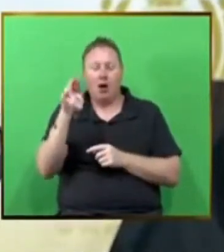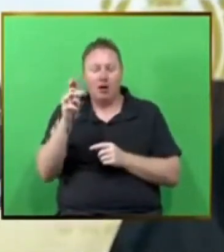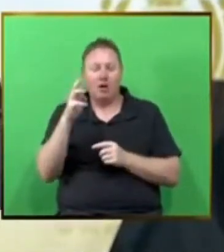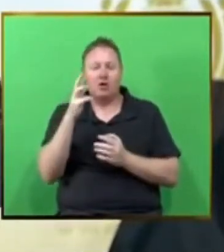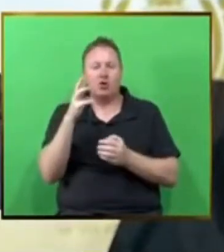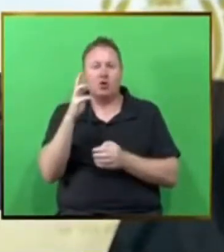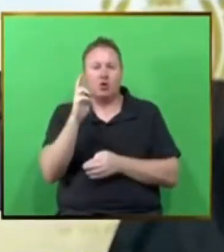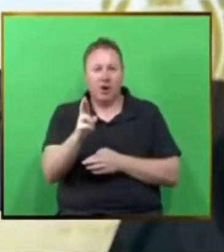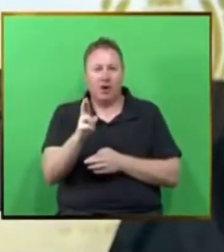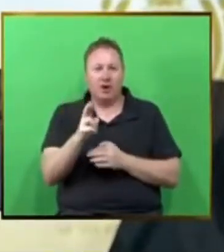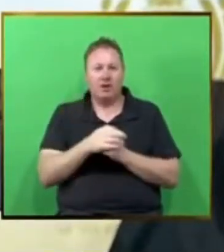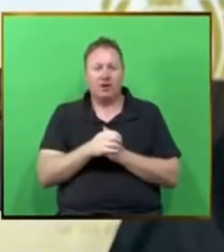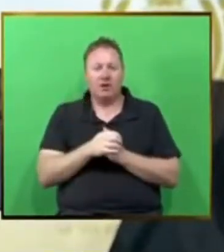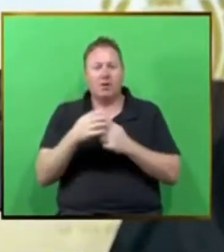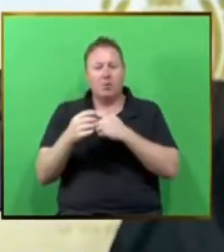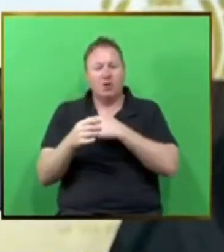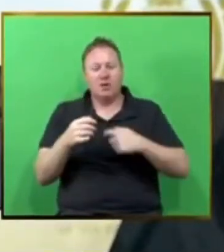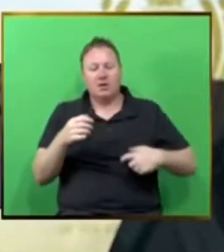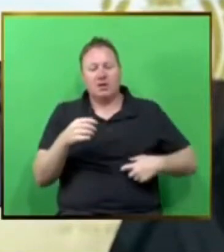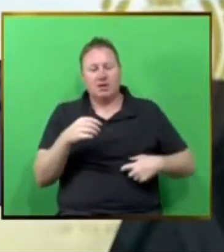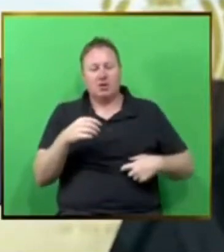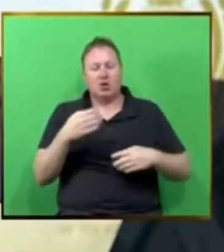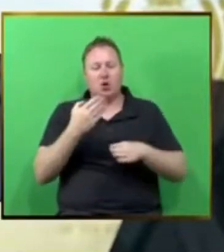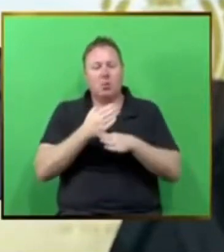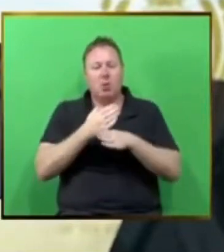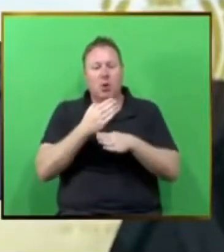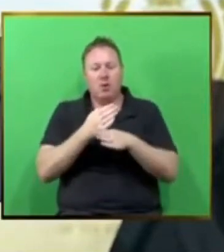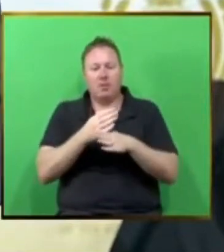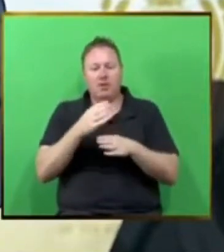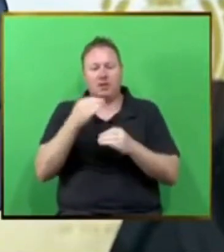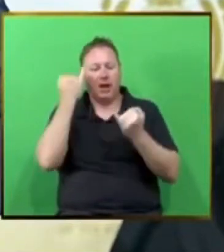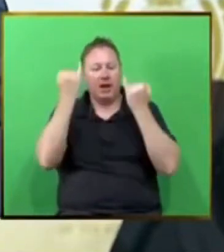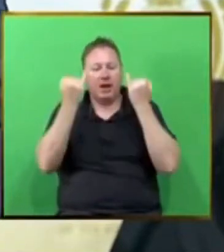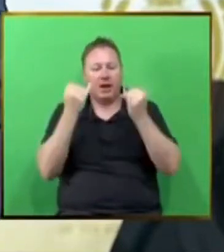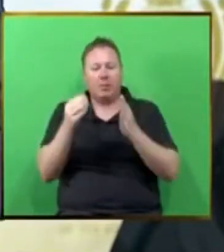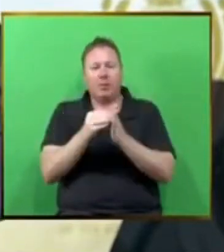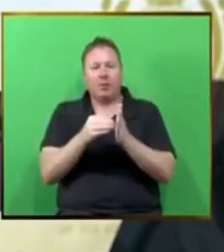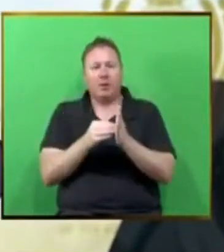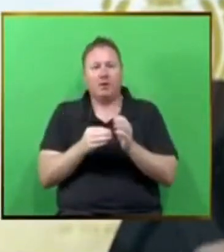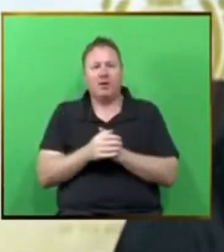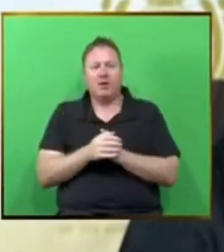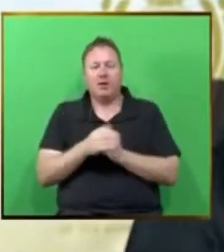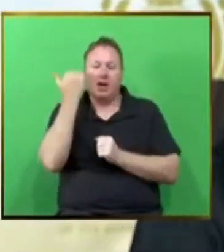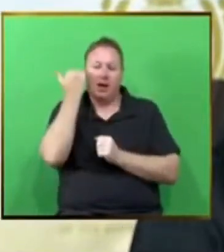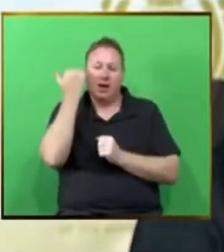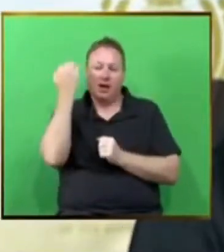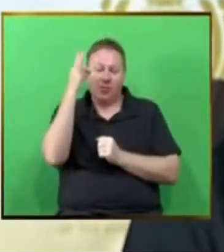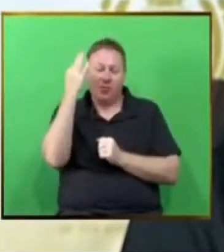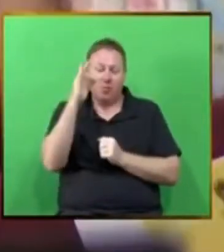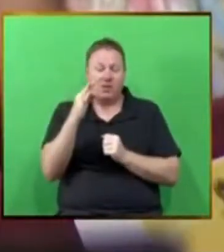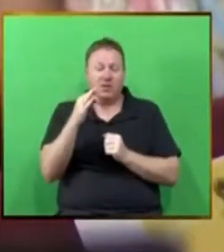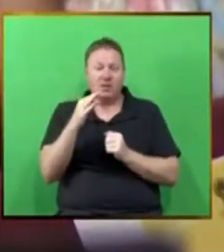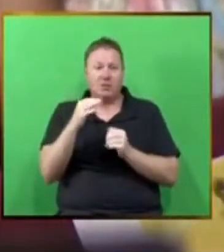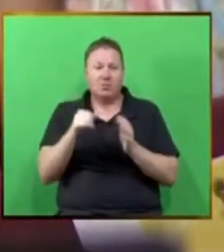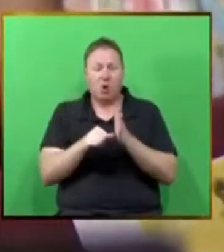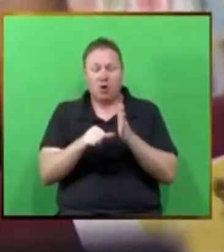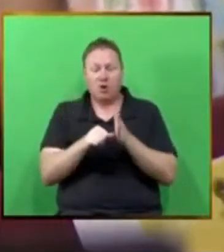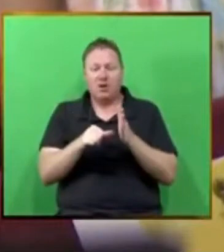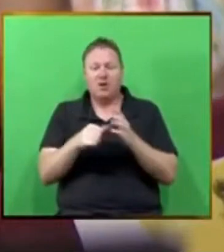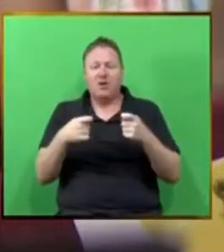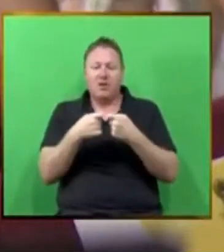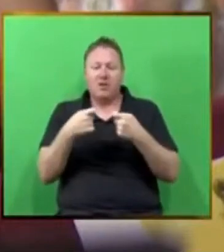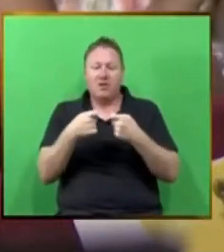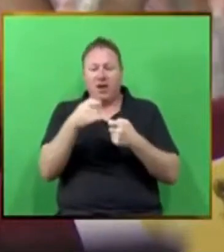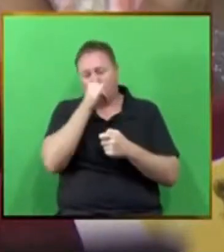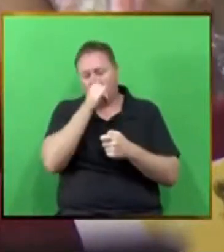the Presidential Employment Initiative. Government is also prioritizing fighting crime and corruption with a focus